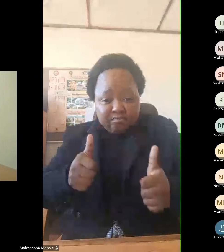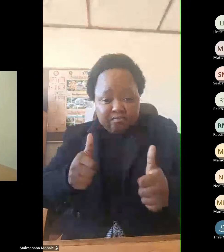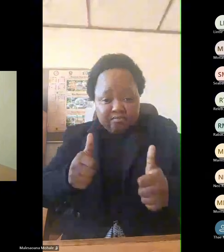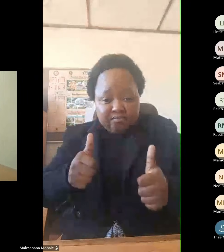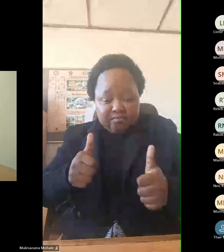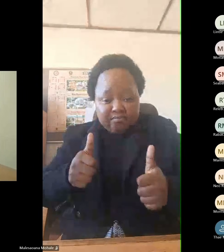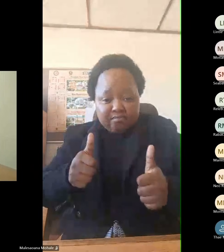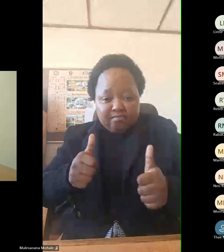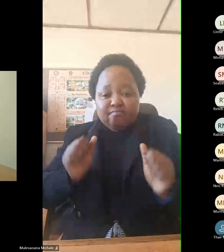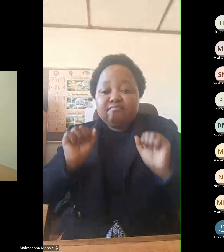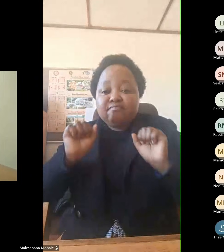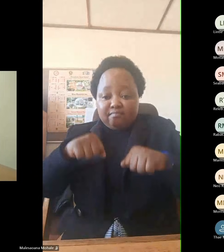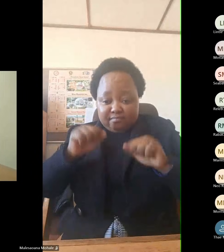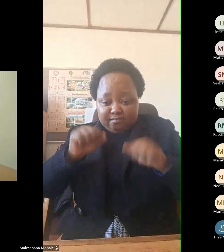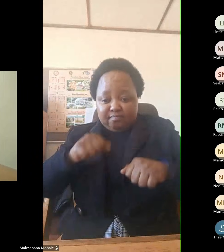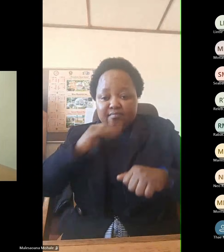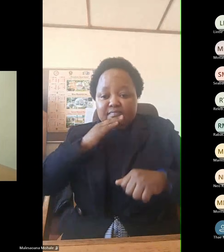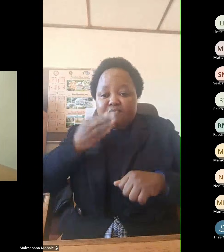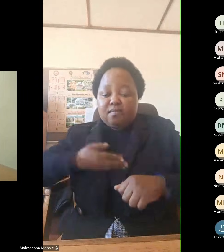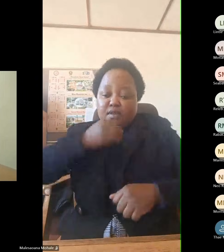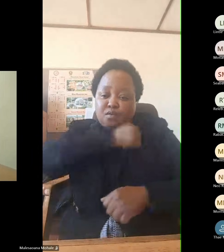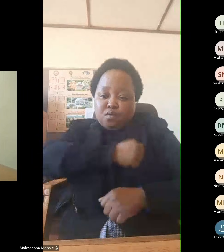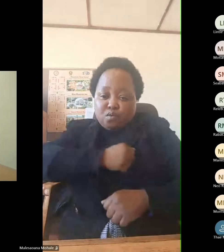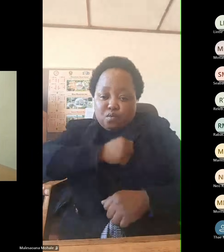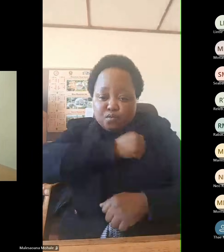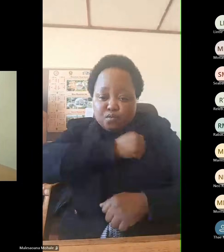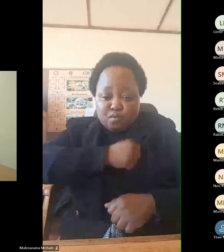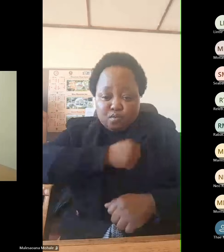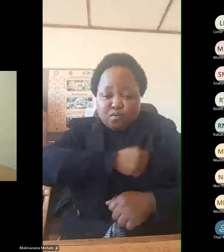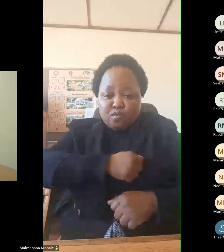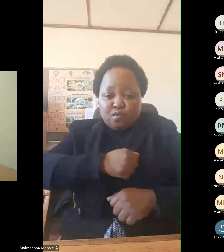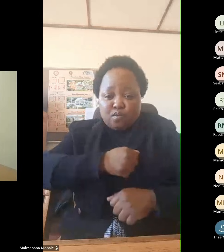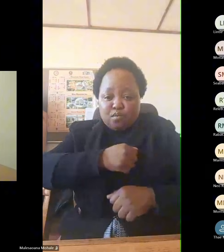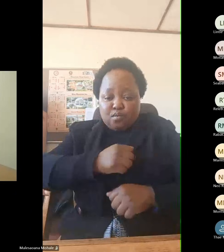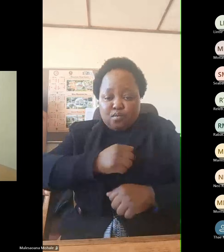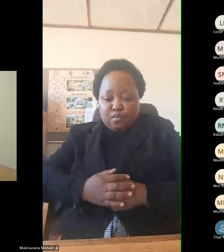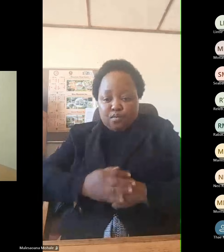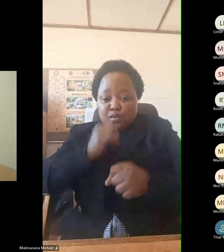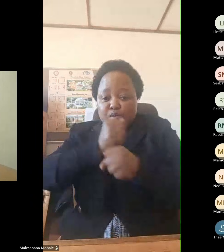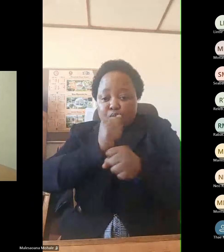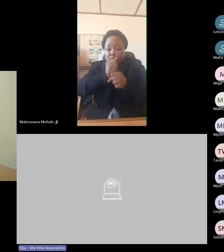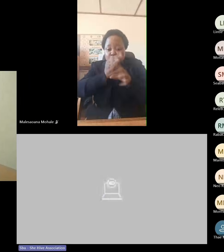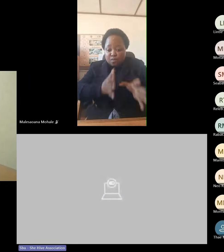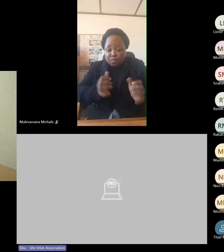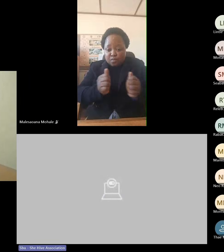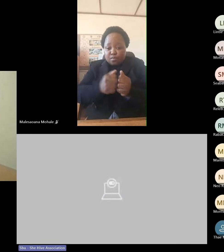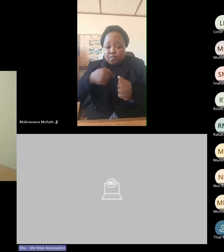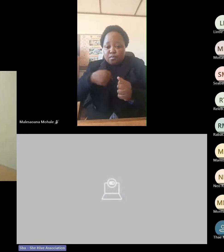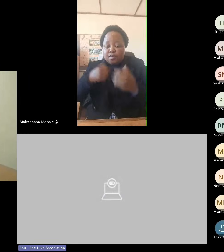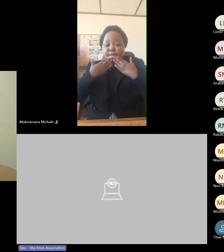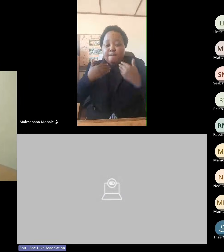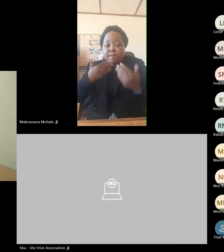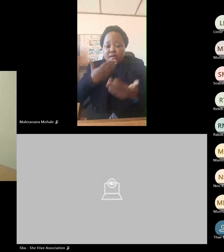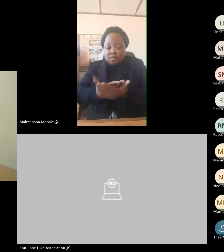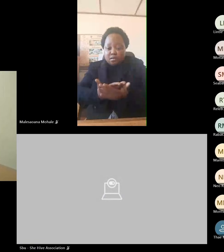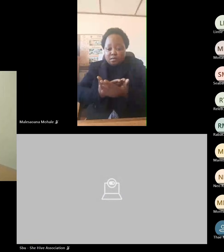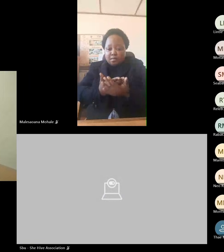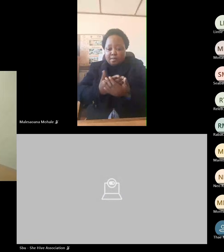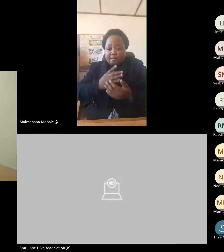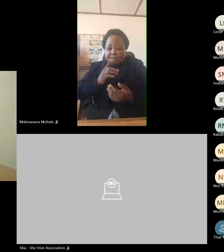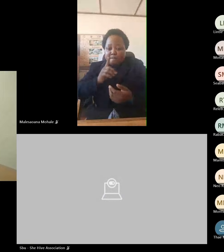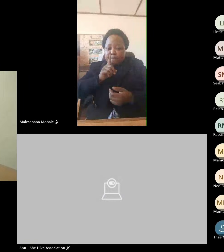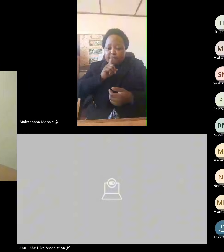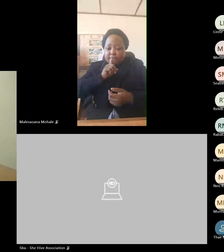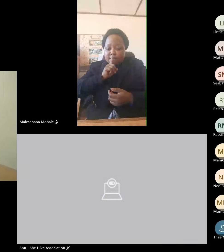Yes, Ndade, apologies for that. Colleagues, please keep your from the district.